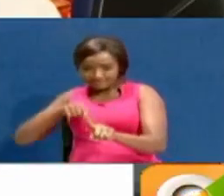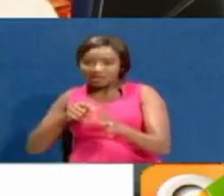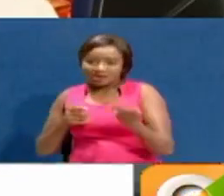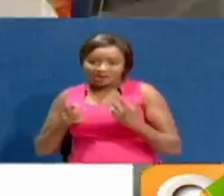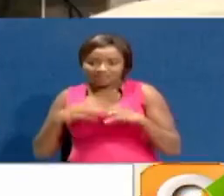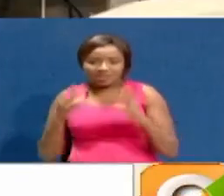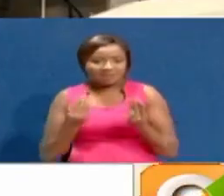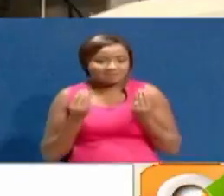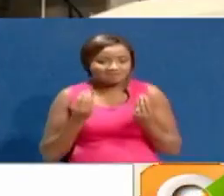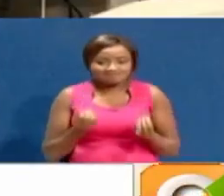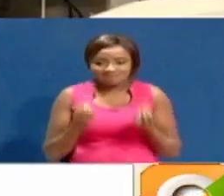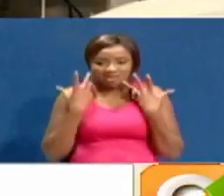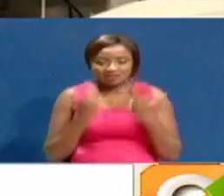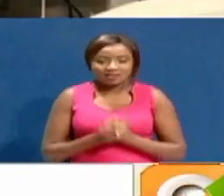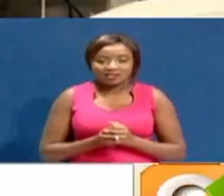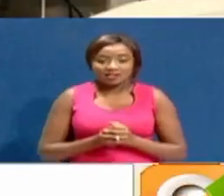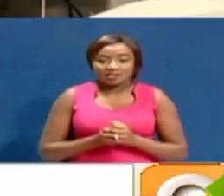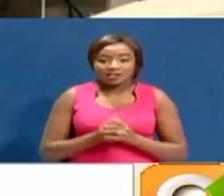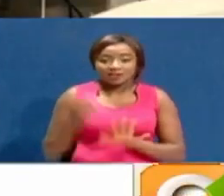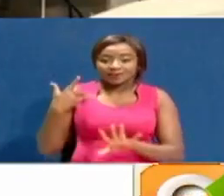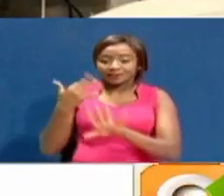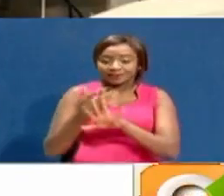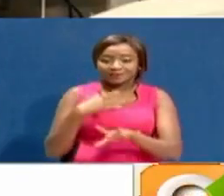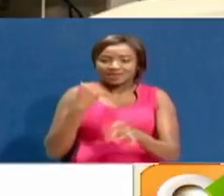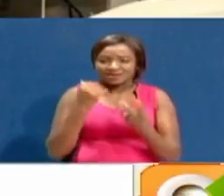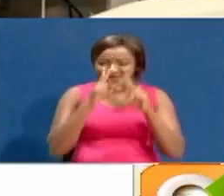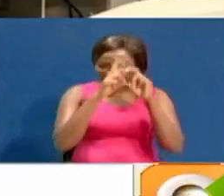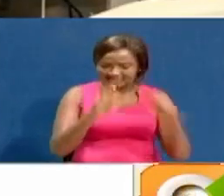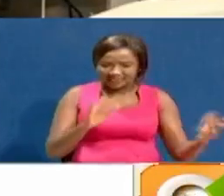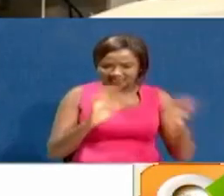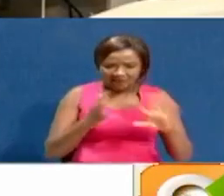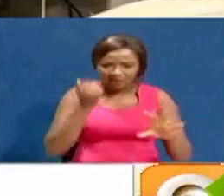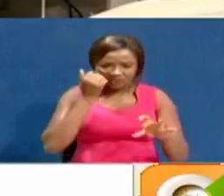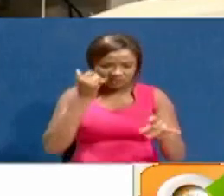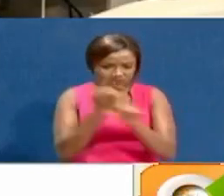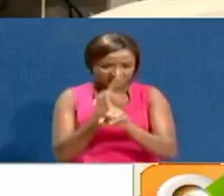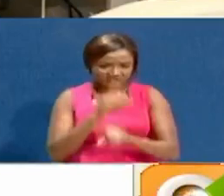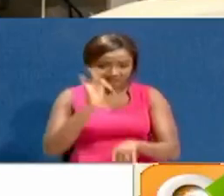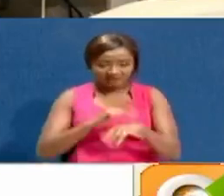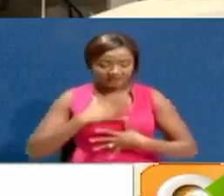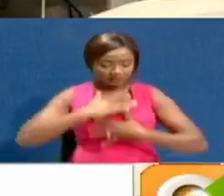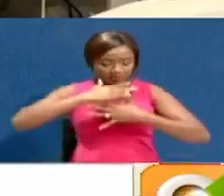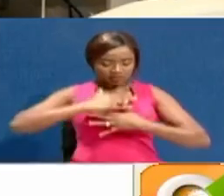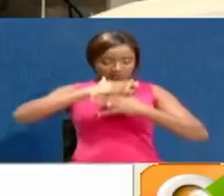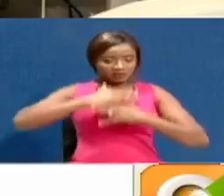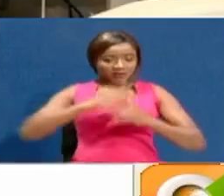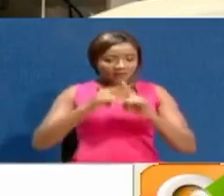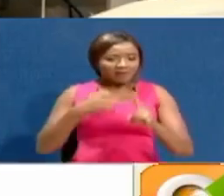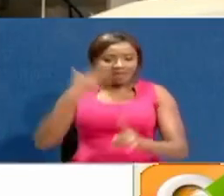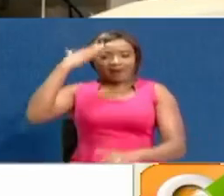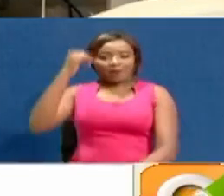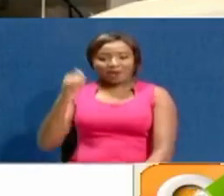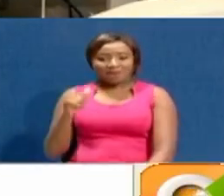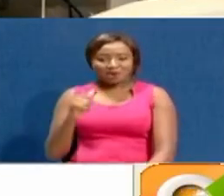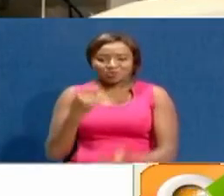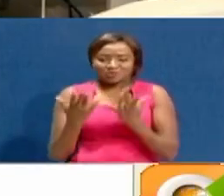epidemic that might happen. For very long, I was a respiratory virus researcher, and it never really caught my attention that